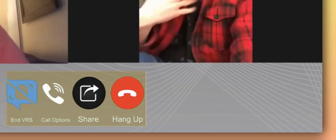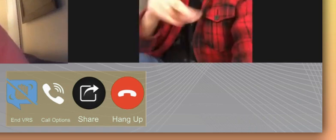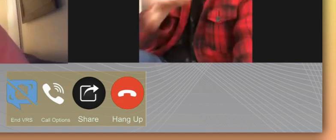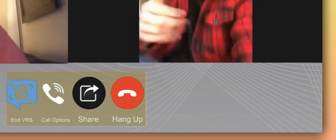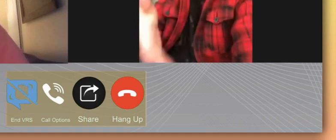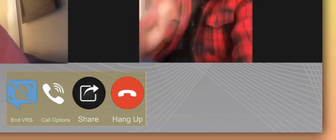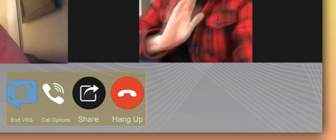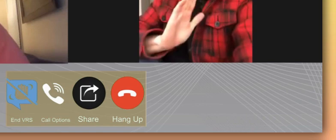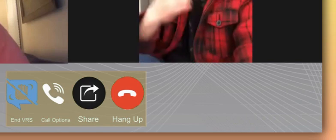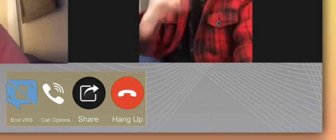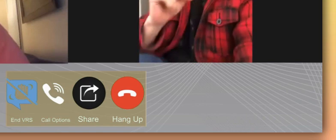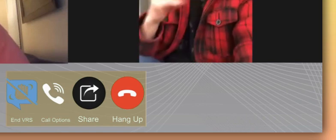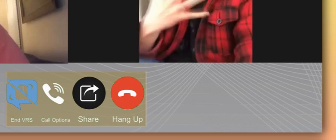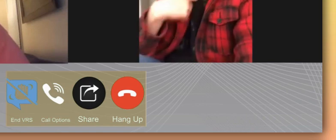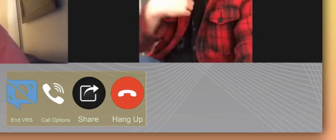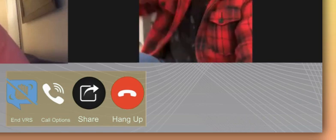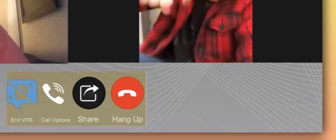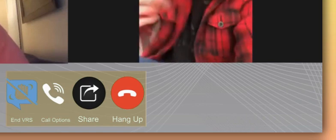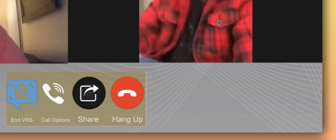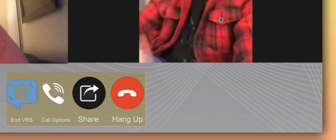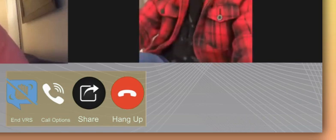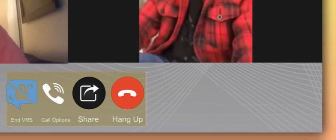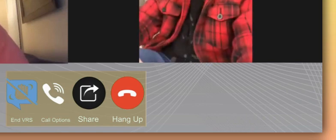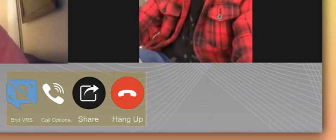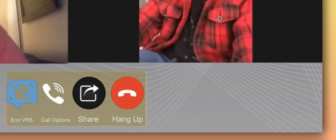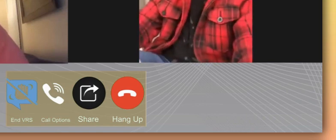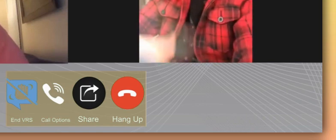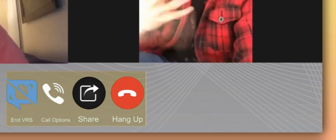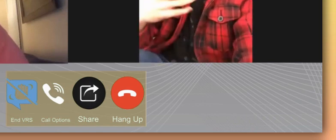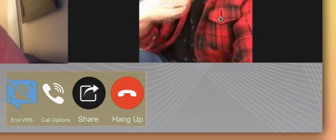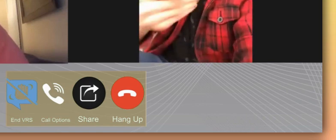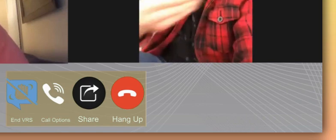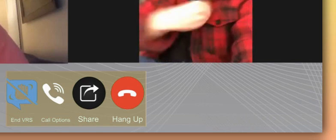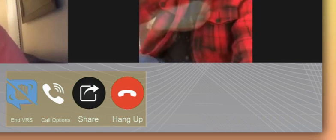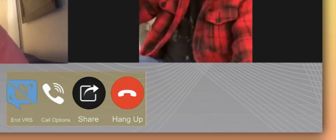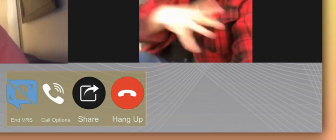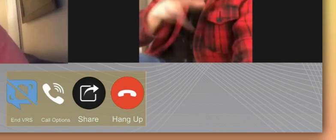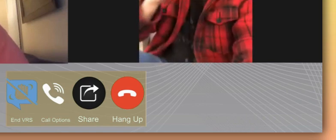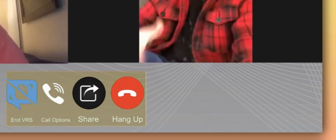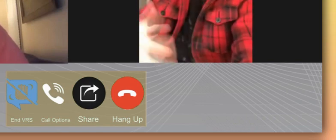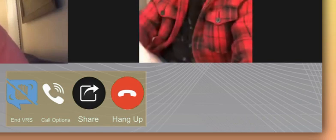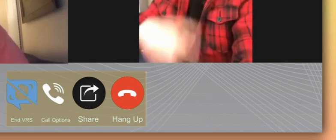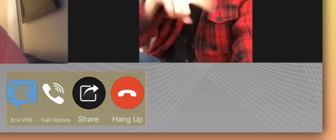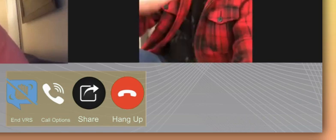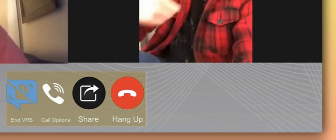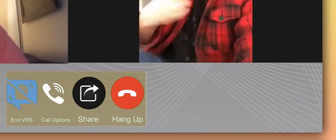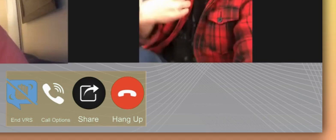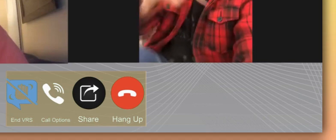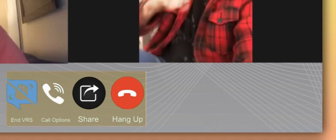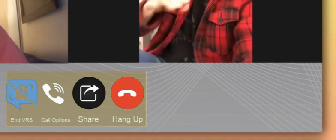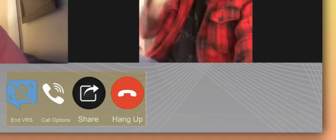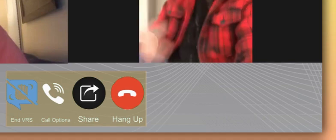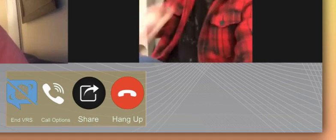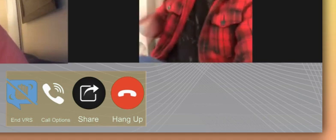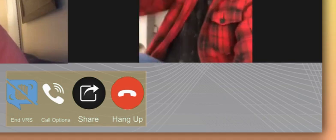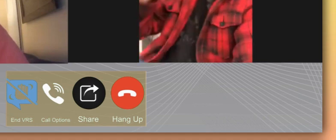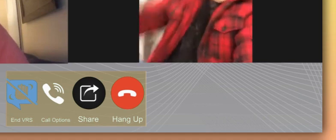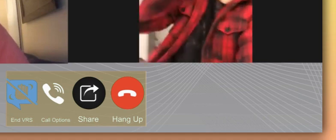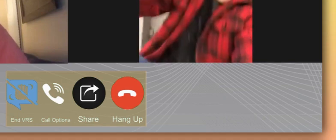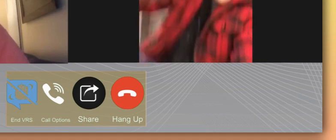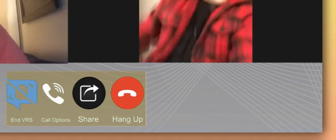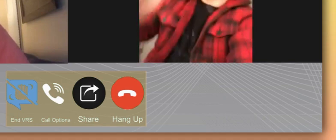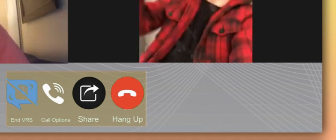want to see me get sober, then break the fucking rules and give me what I keep asking for over and over again. And we can show them why they